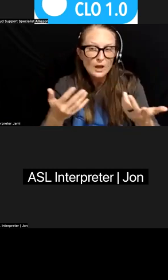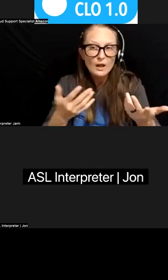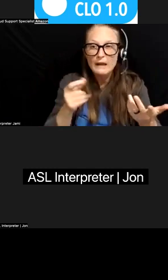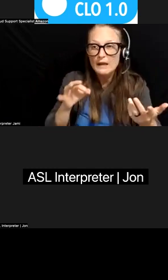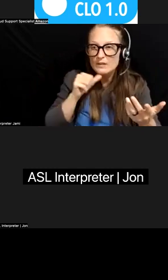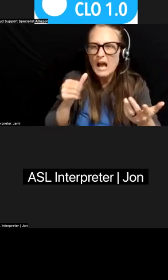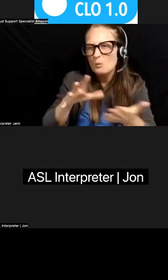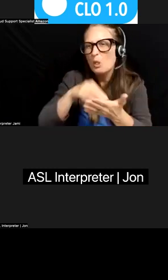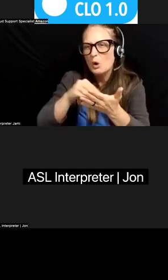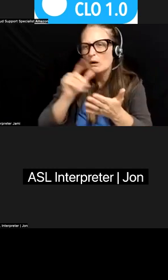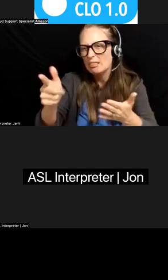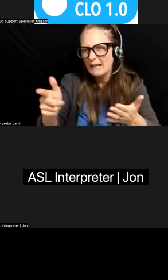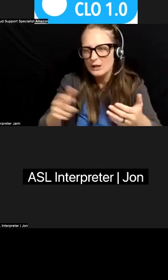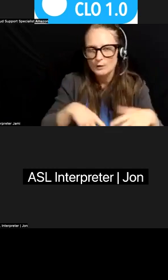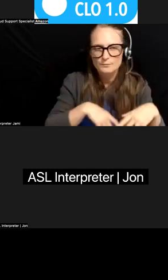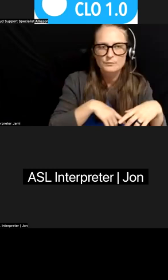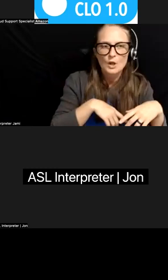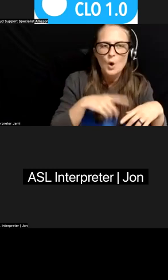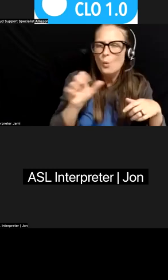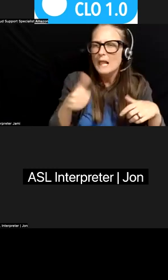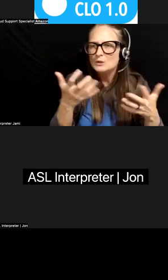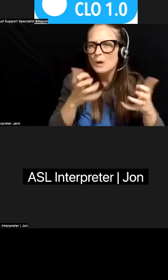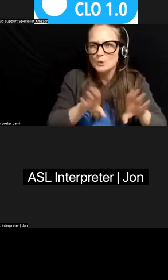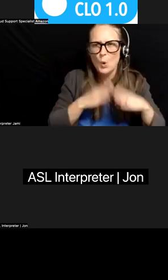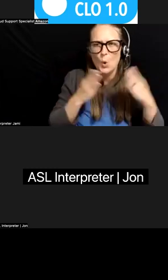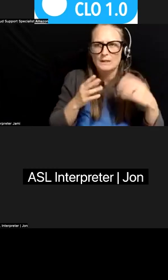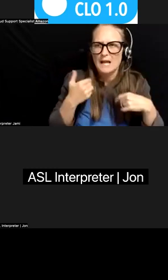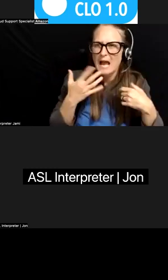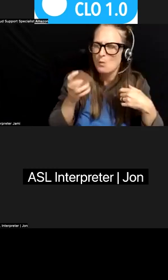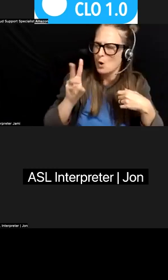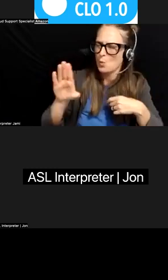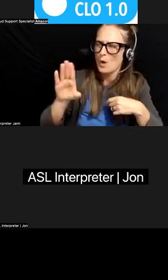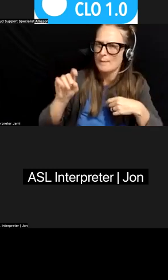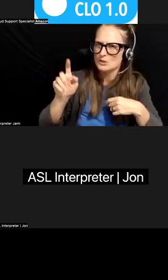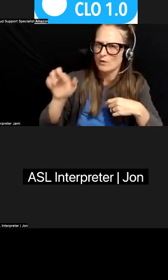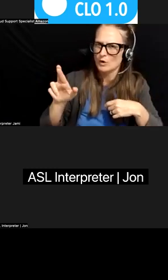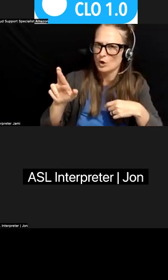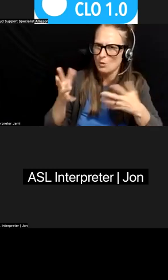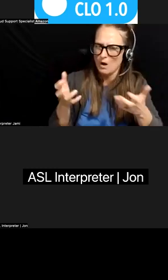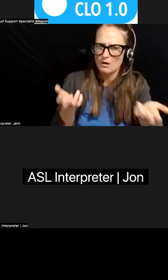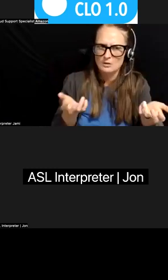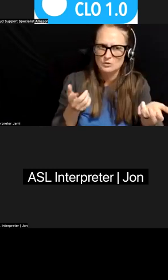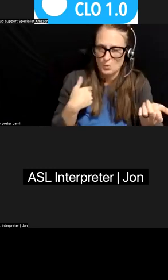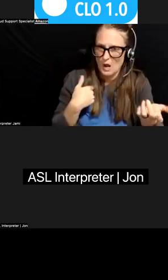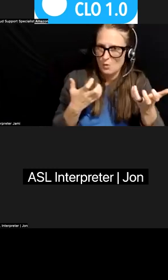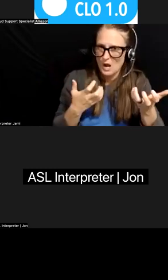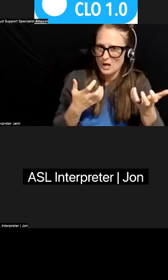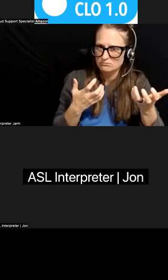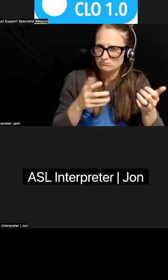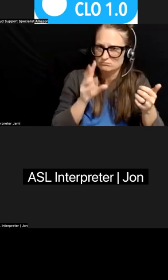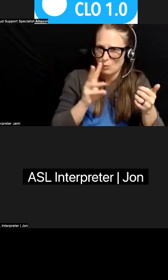I open on this server? I want a web server. So I just want to service a website.